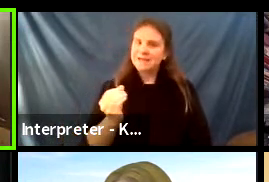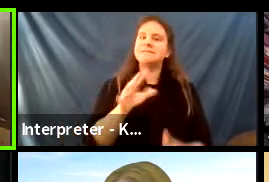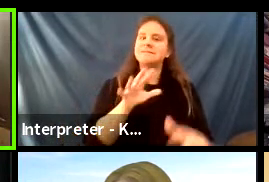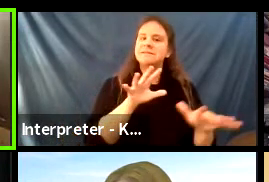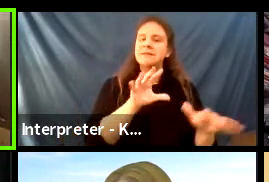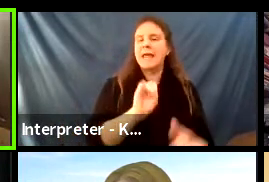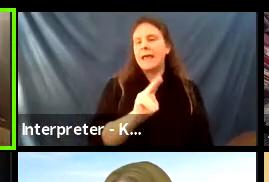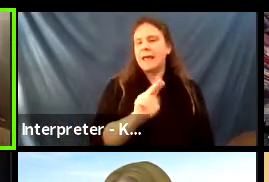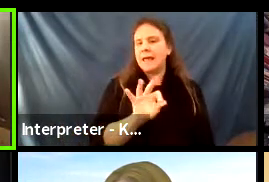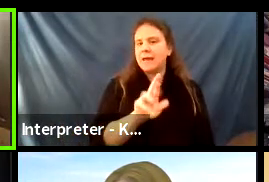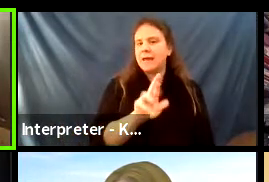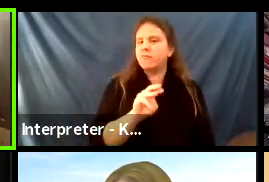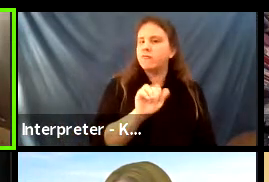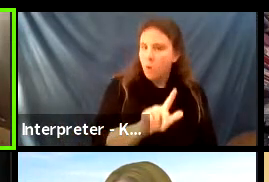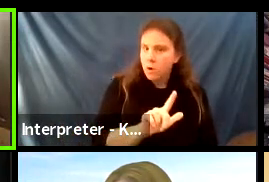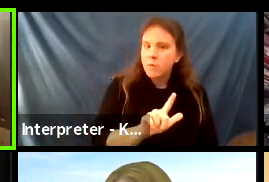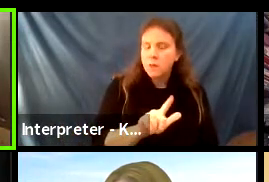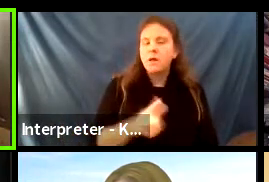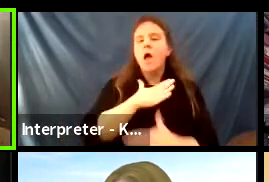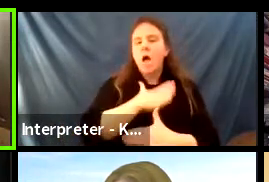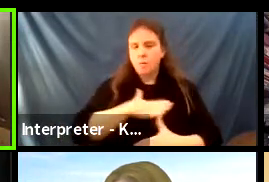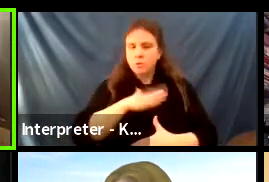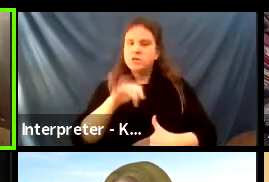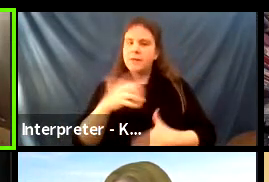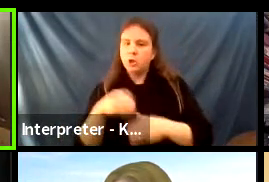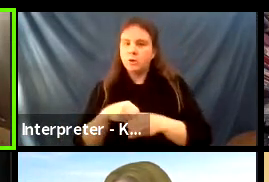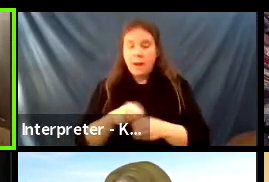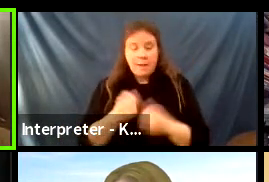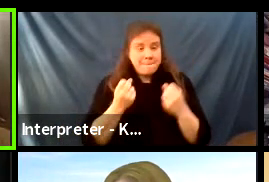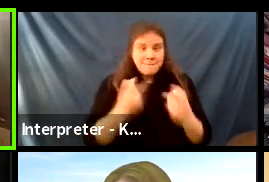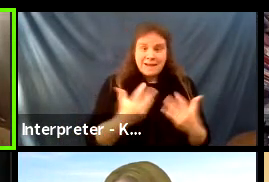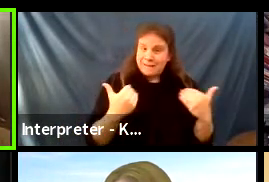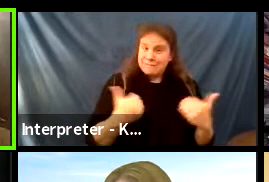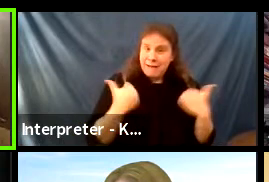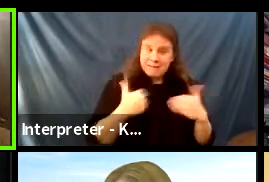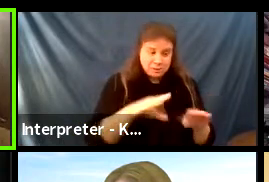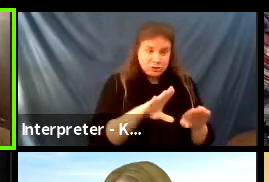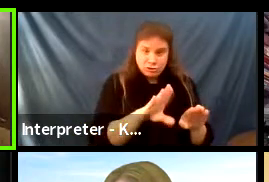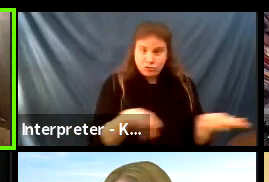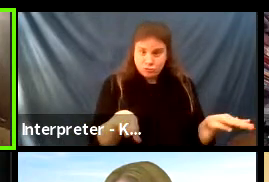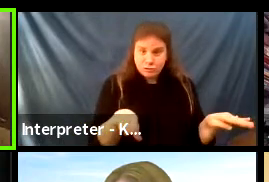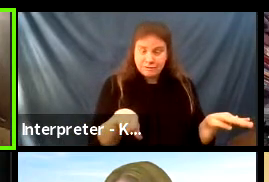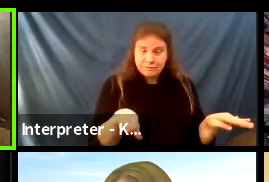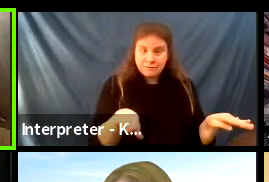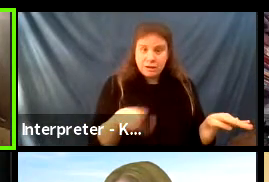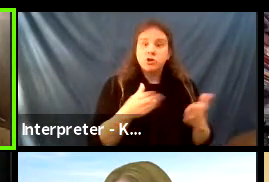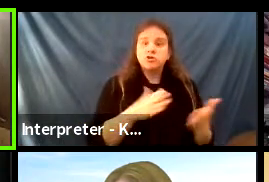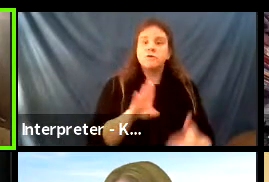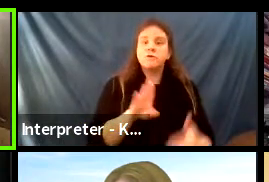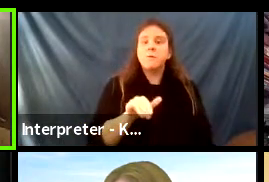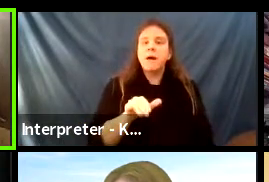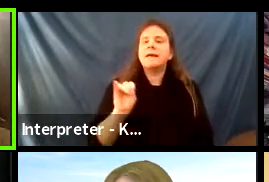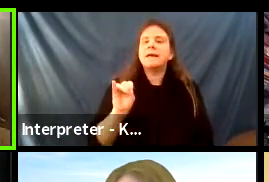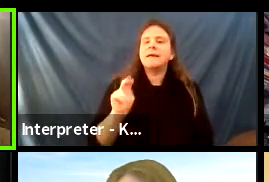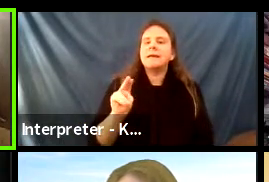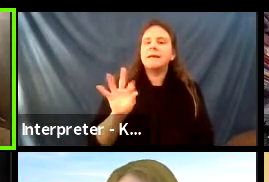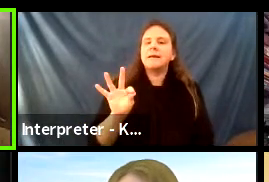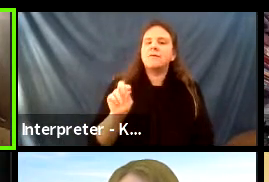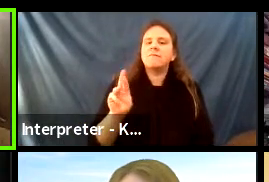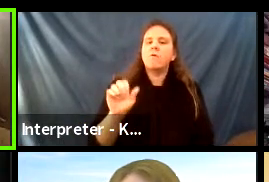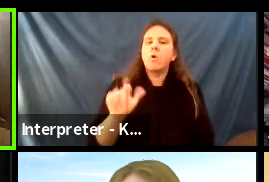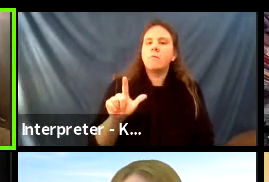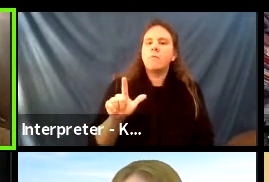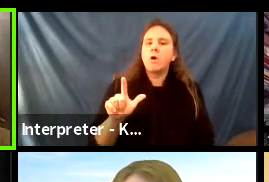appreciate seeing that there. We actually know that many of our youngest children in particular are served by informal childcare workers. So I